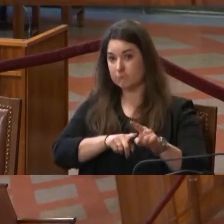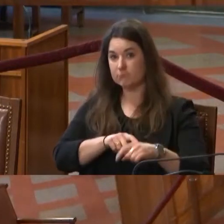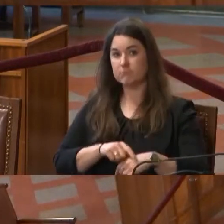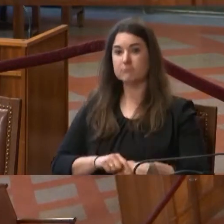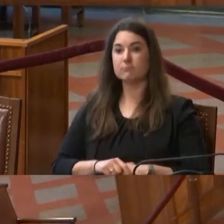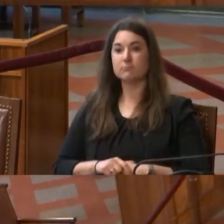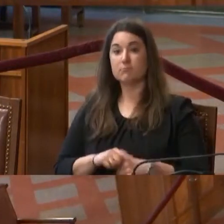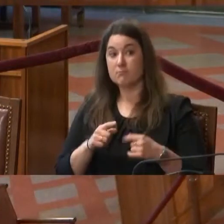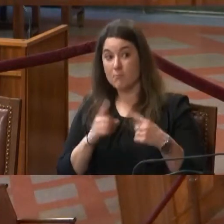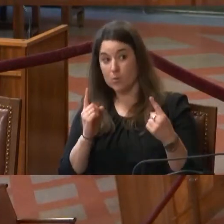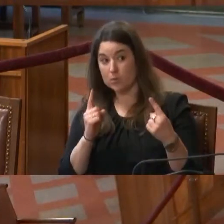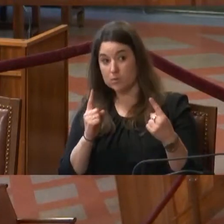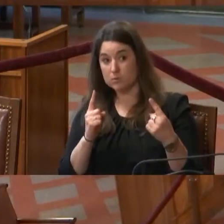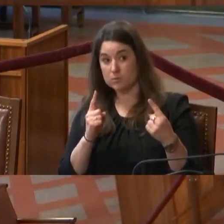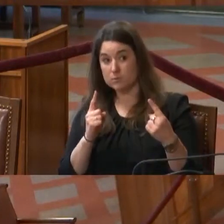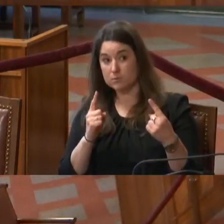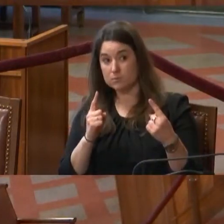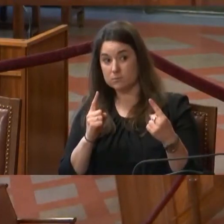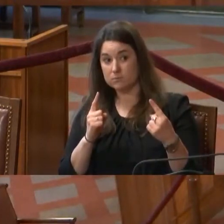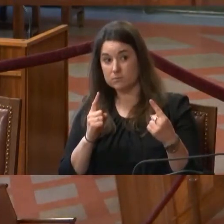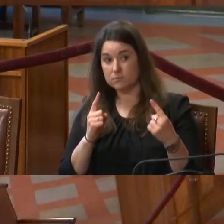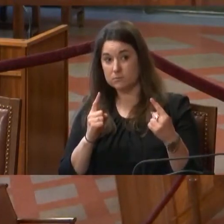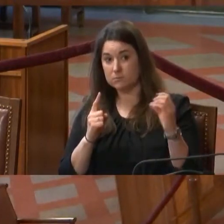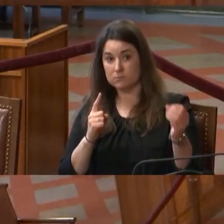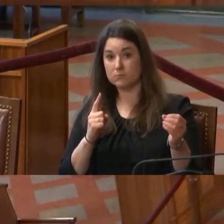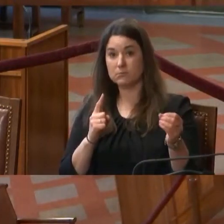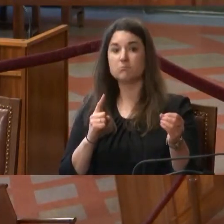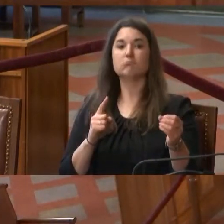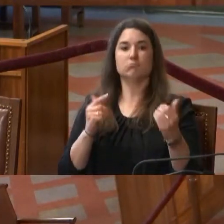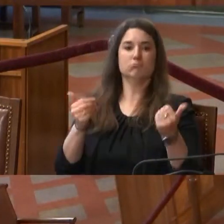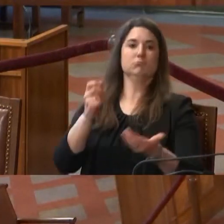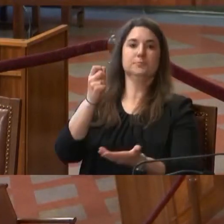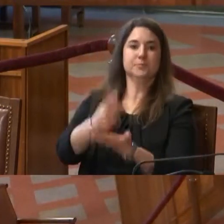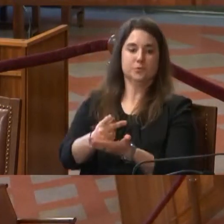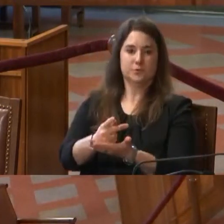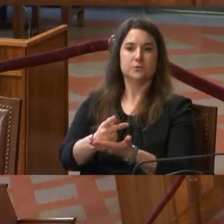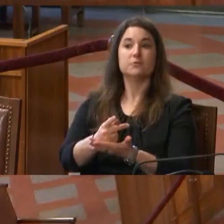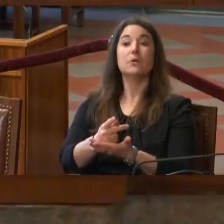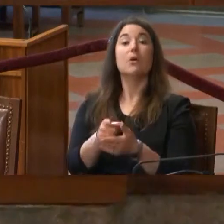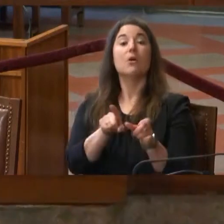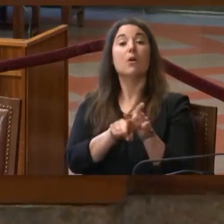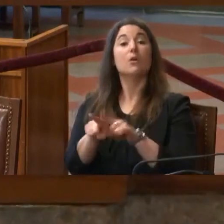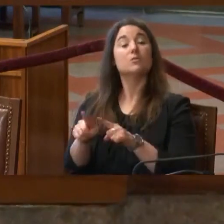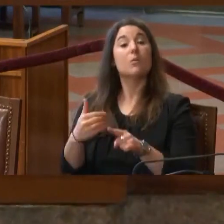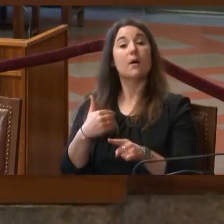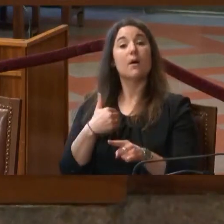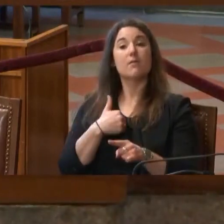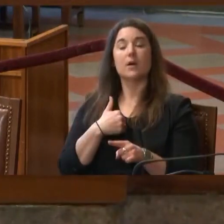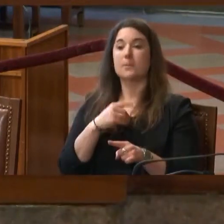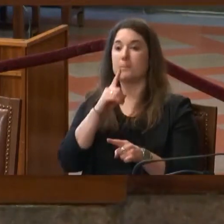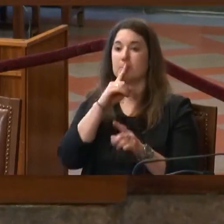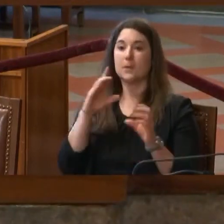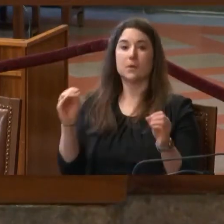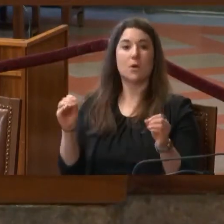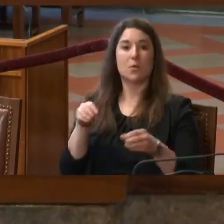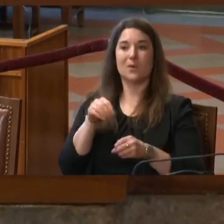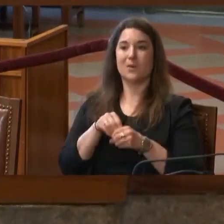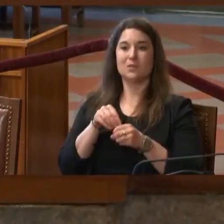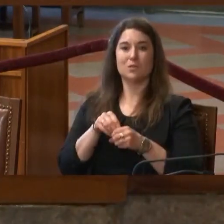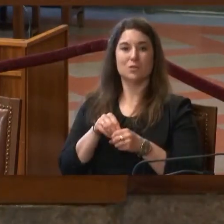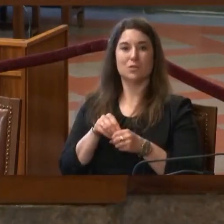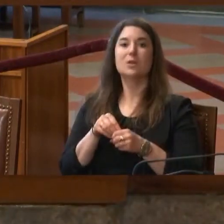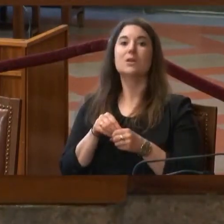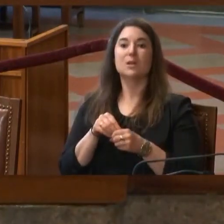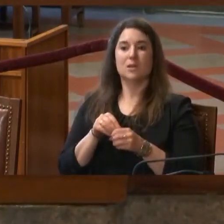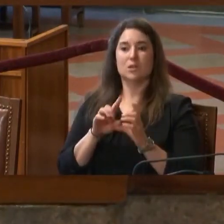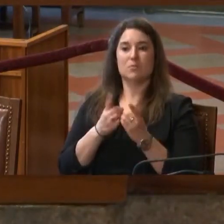Aye. Any opposed? Aye. Invoices are approved. We do not have interdepartmental transfers, but we